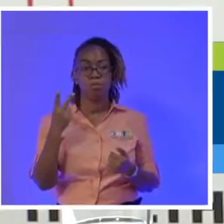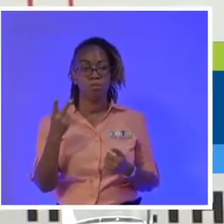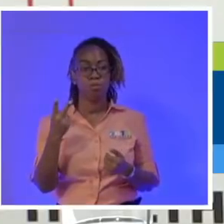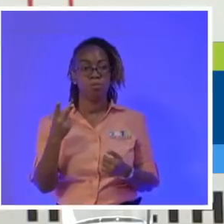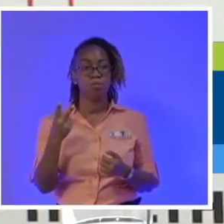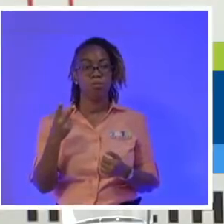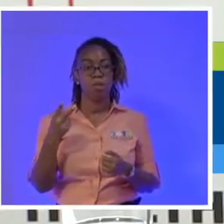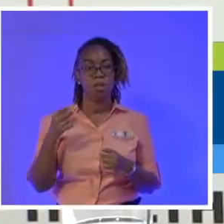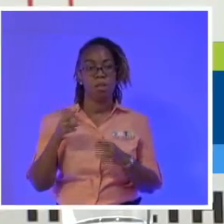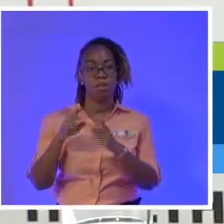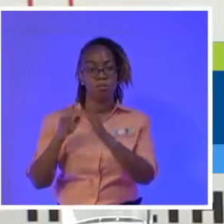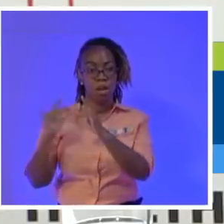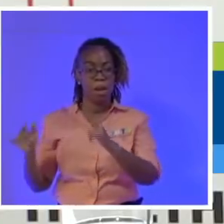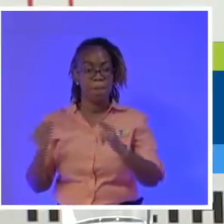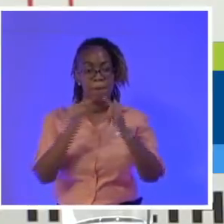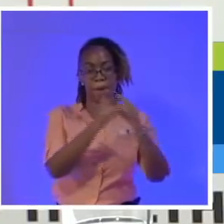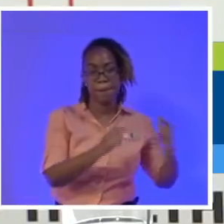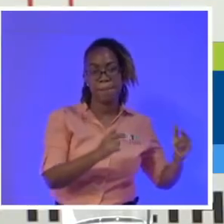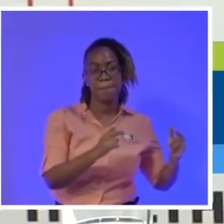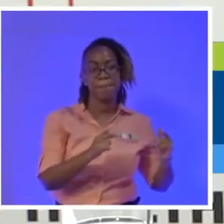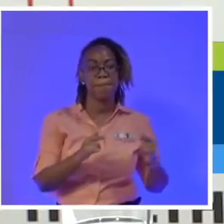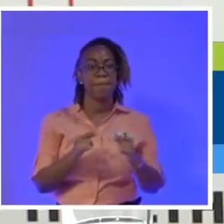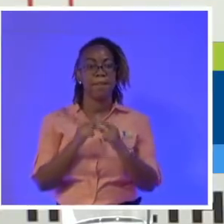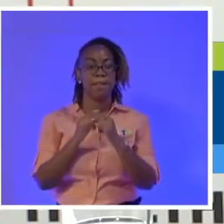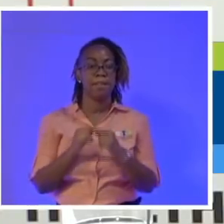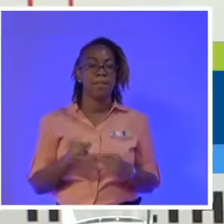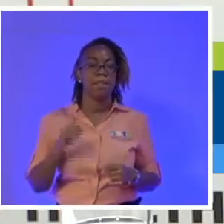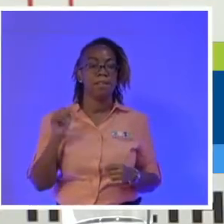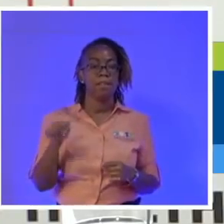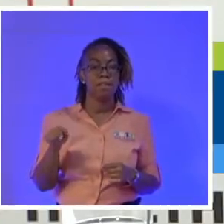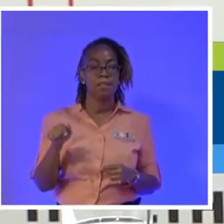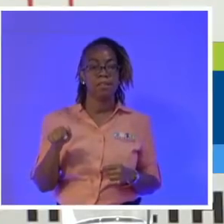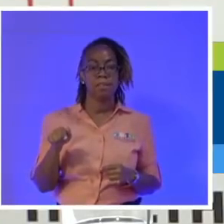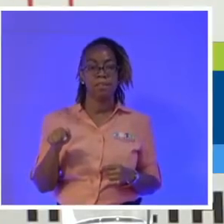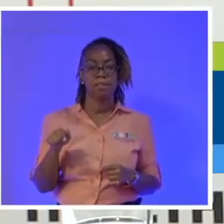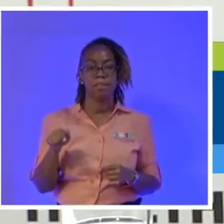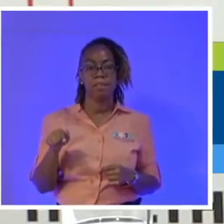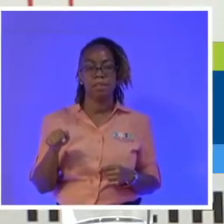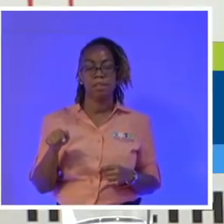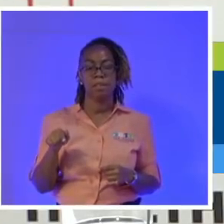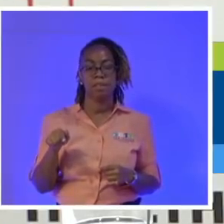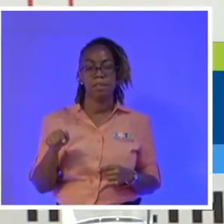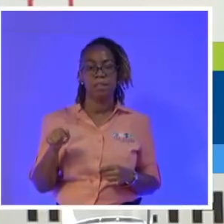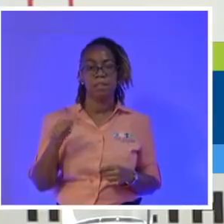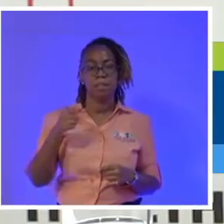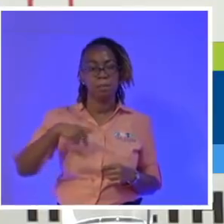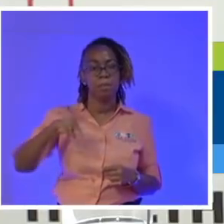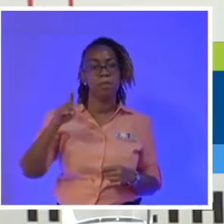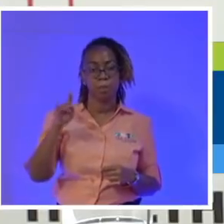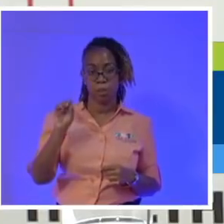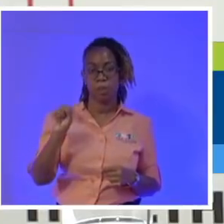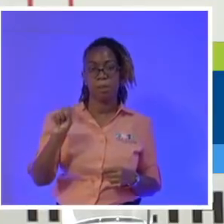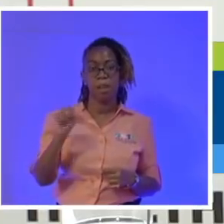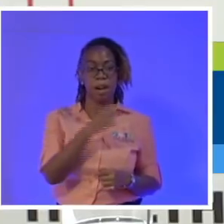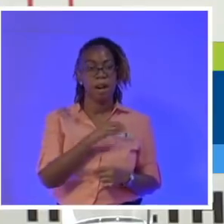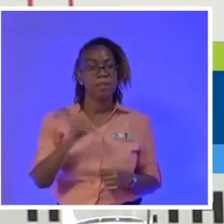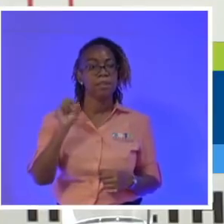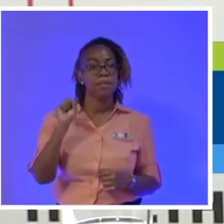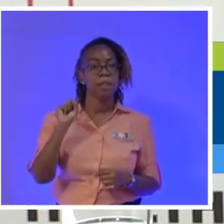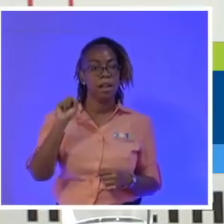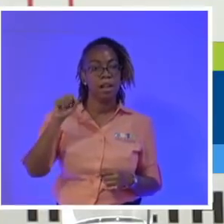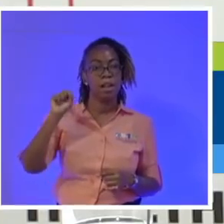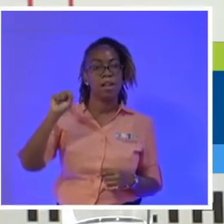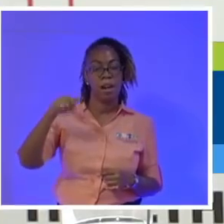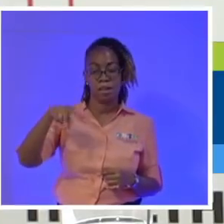public officers at the campus, Government Plaza campus and SAPA, now stands at